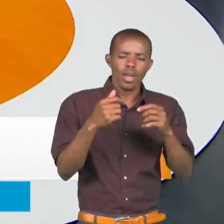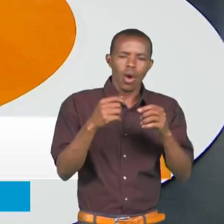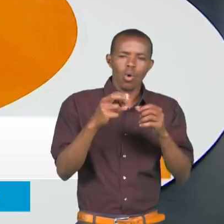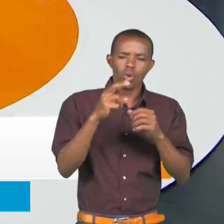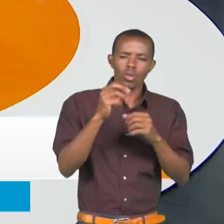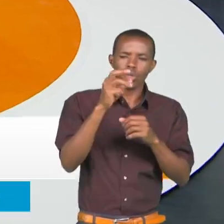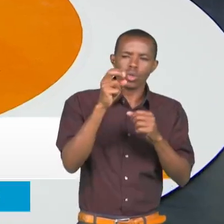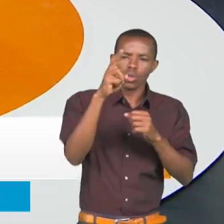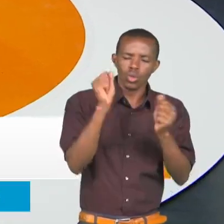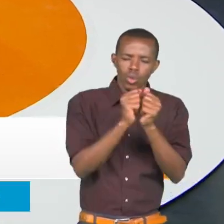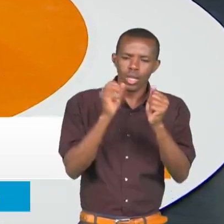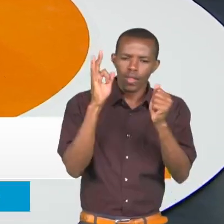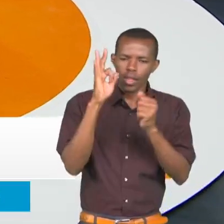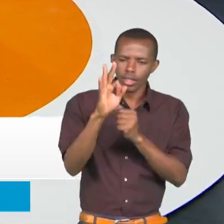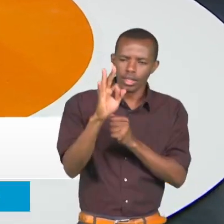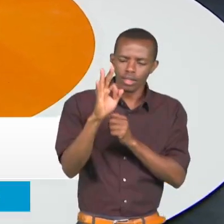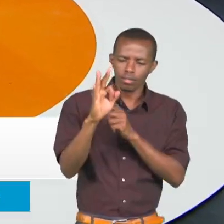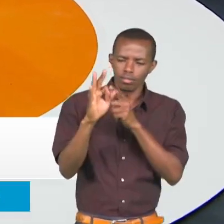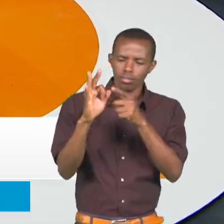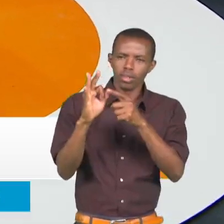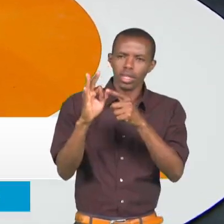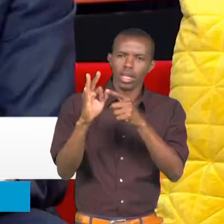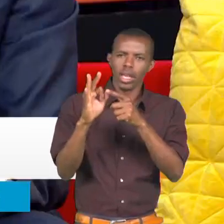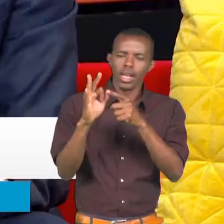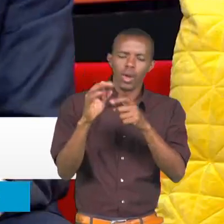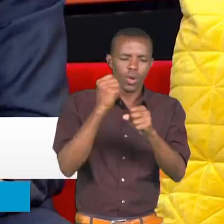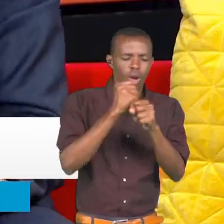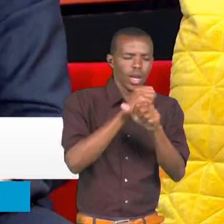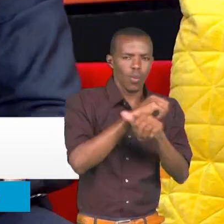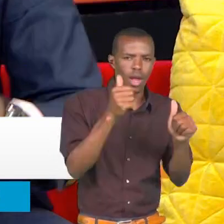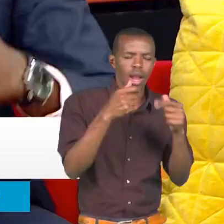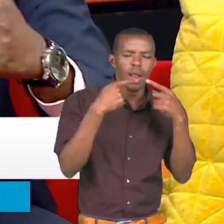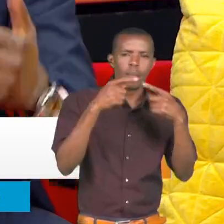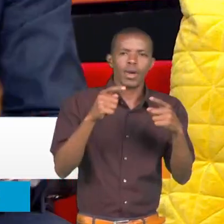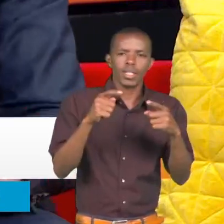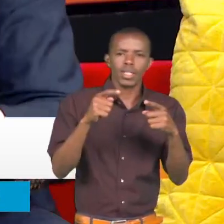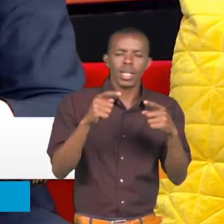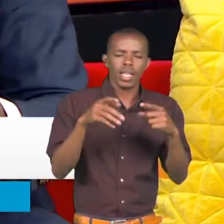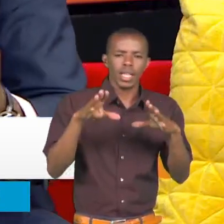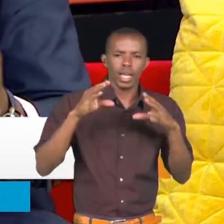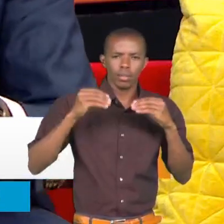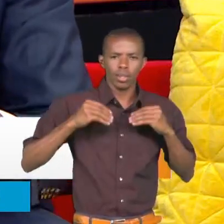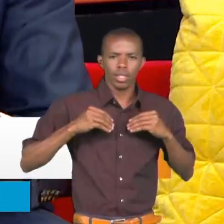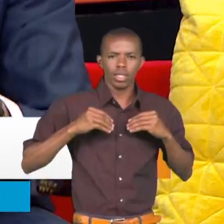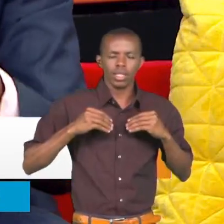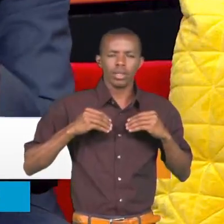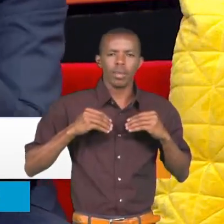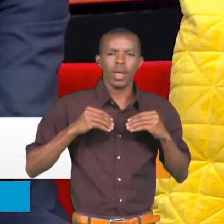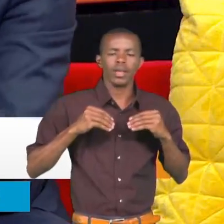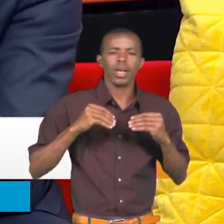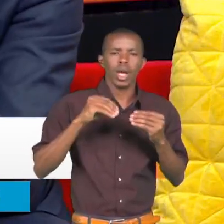course, gaining traction in different parts of the country, of course, is really doing well. But the acceptance by so many quarters